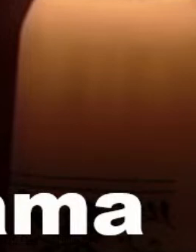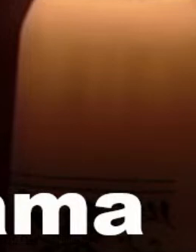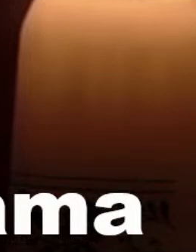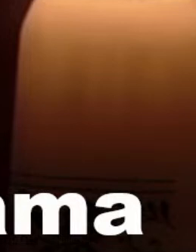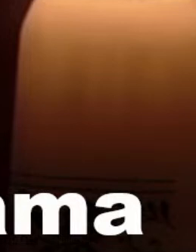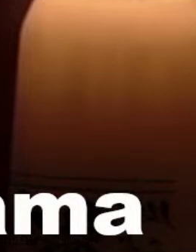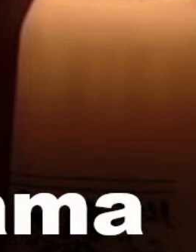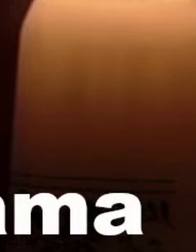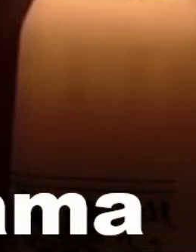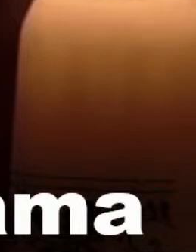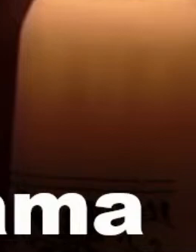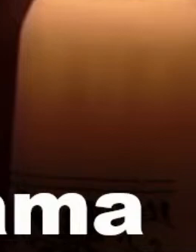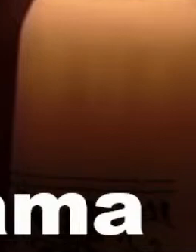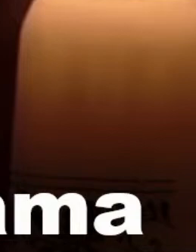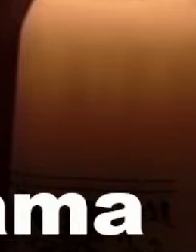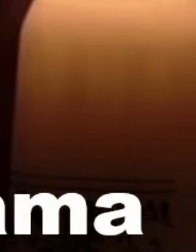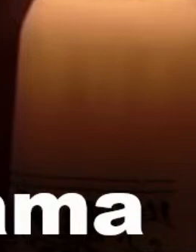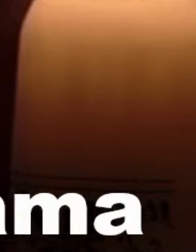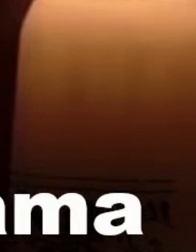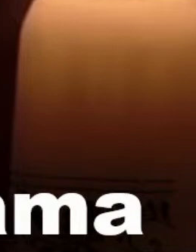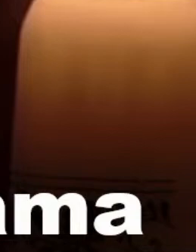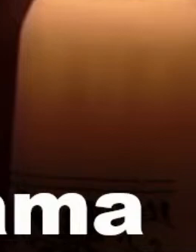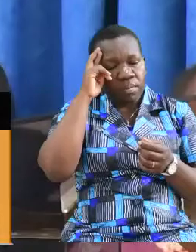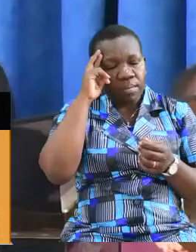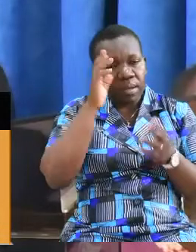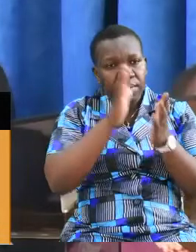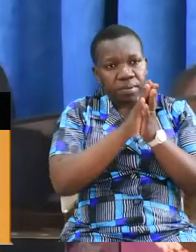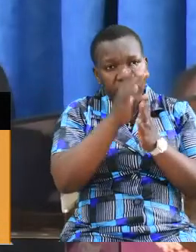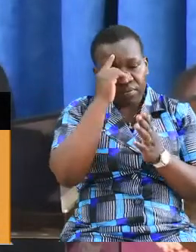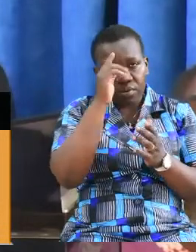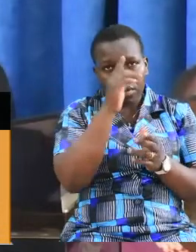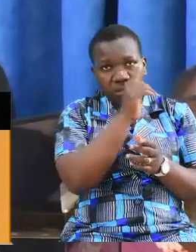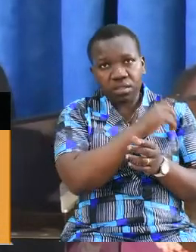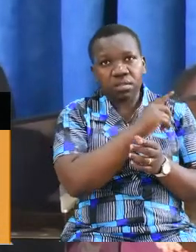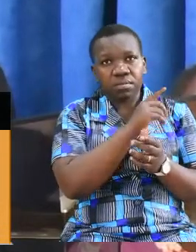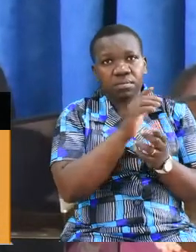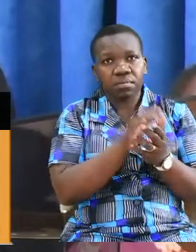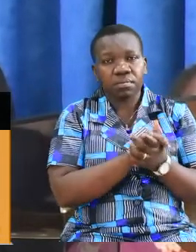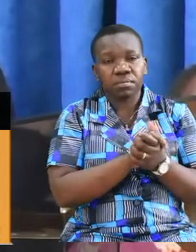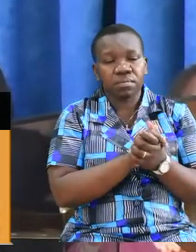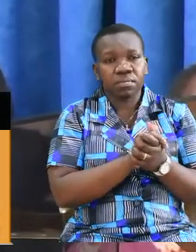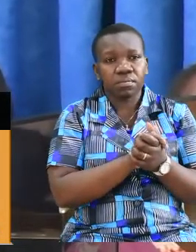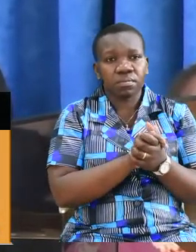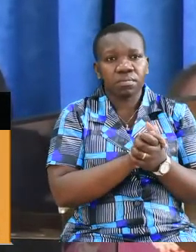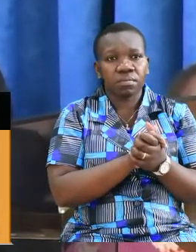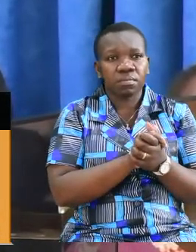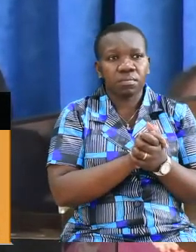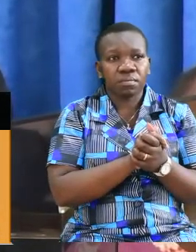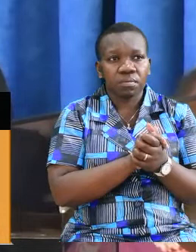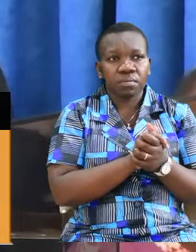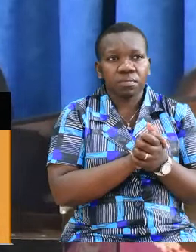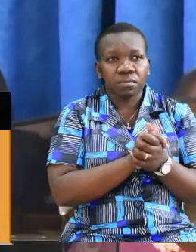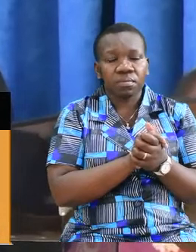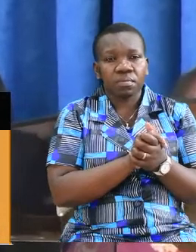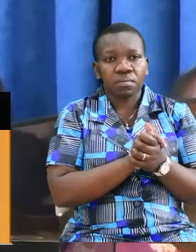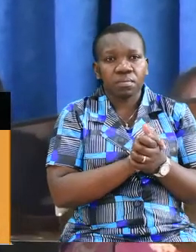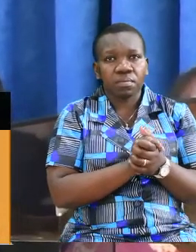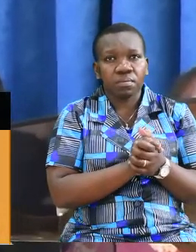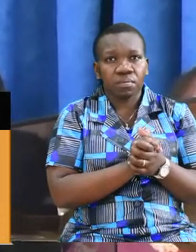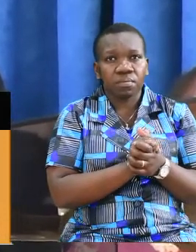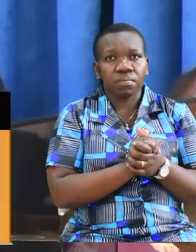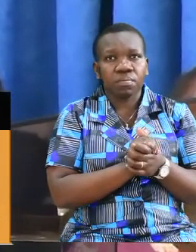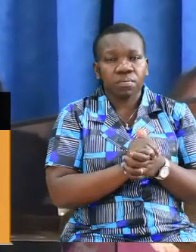March, Kanyongori in Rimuru. There will be daily meetings taking place at her